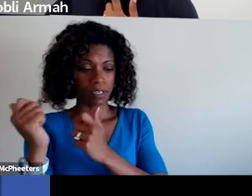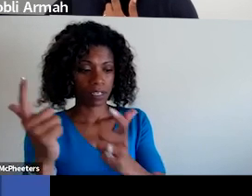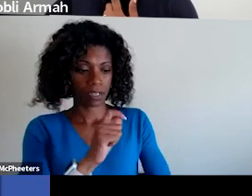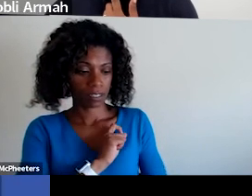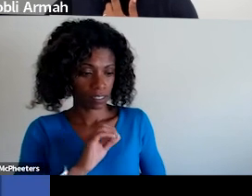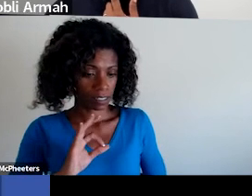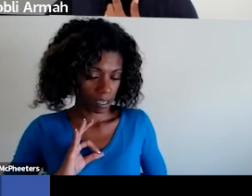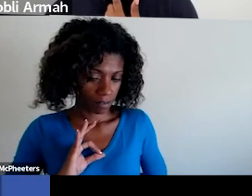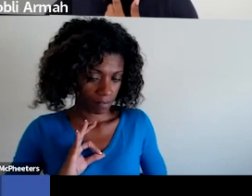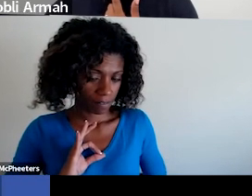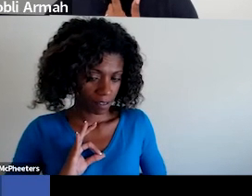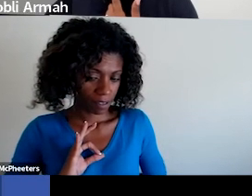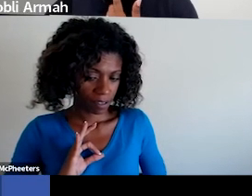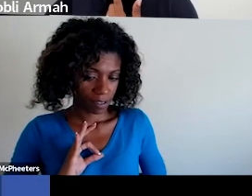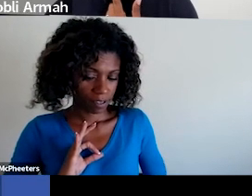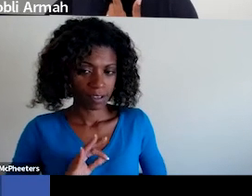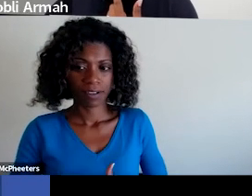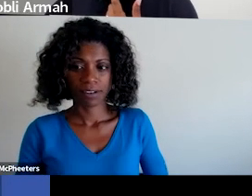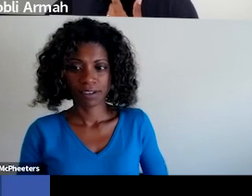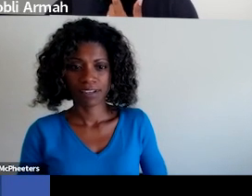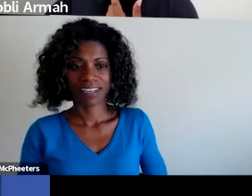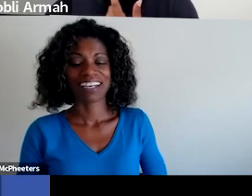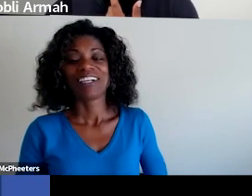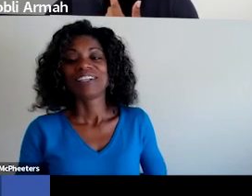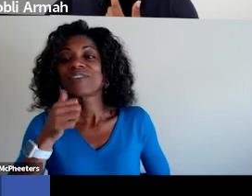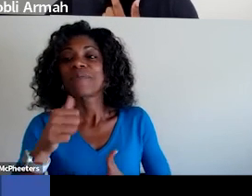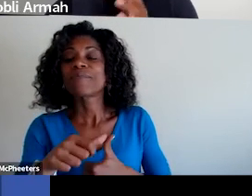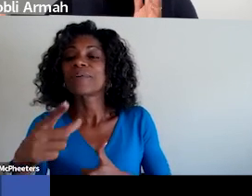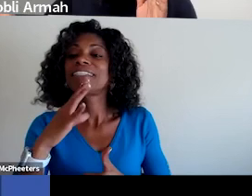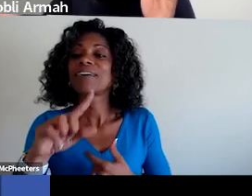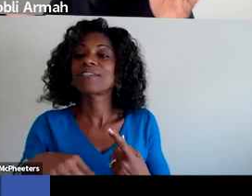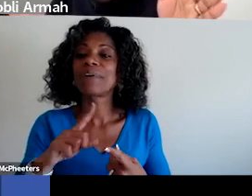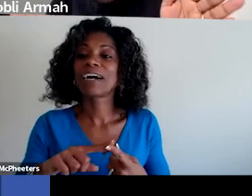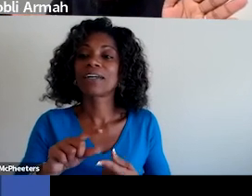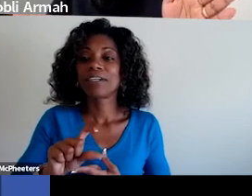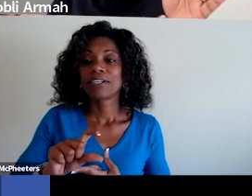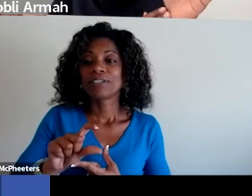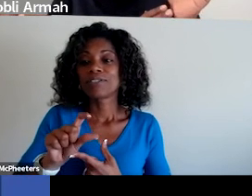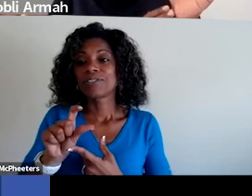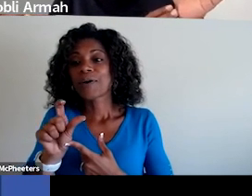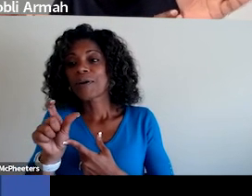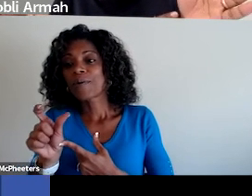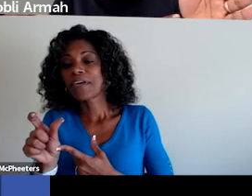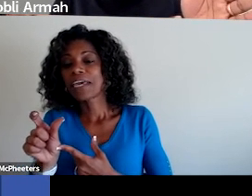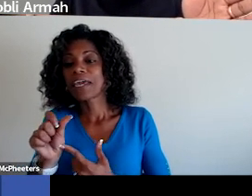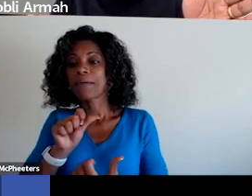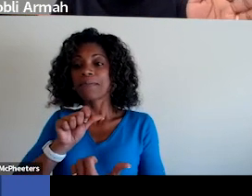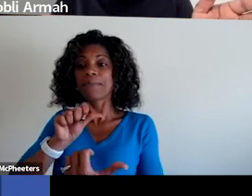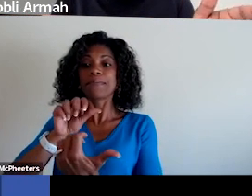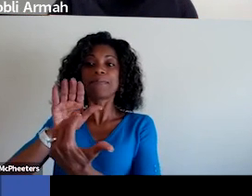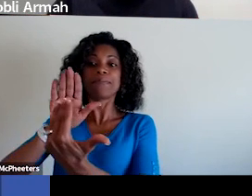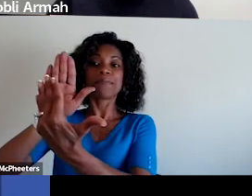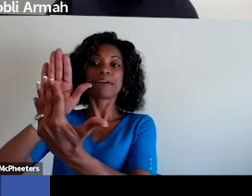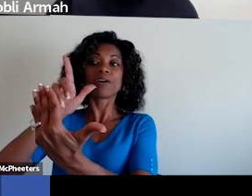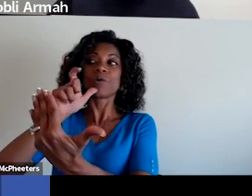interesting. So earlier when we were talking about turning up the heat, maybe the people that we direct the heat towards is the executive team in